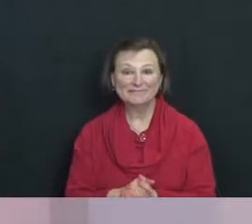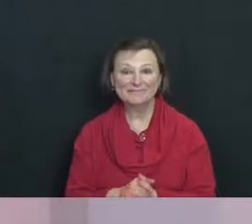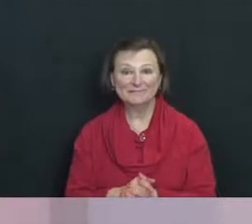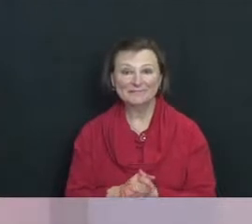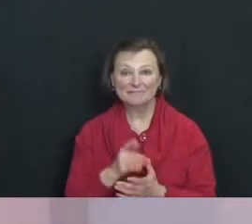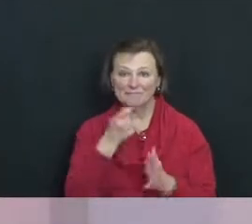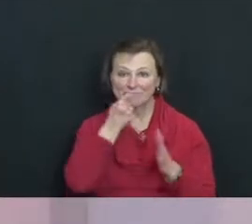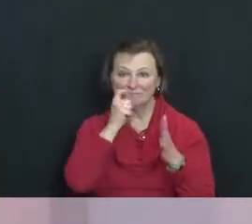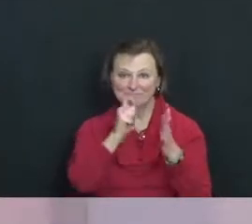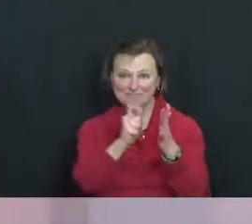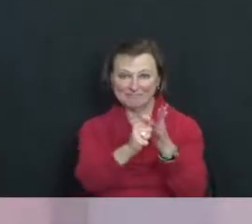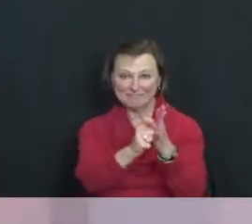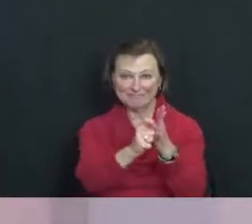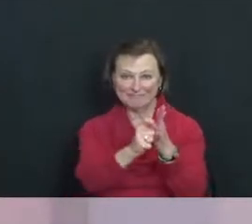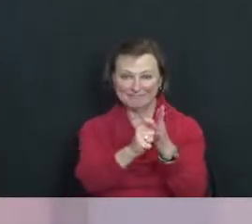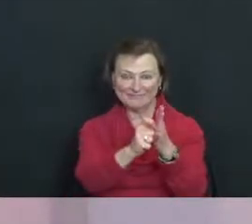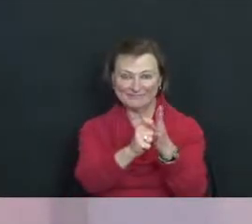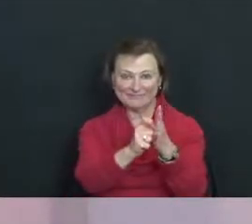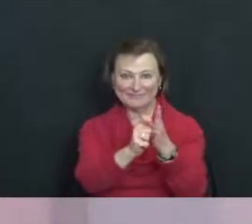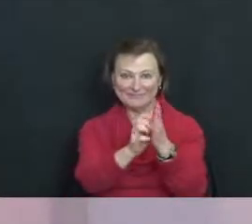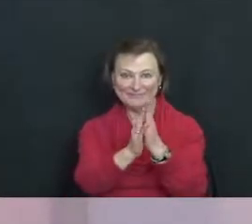May it be so.